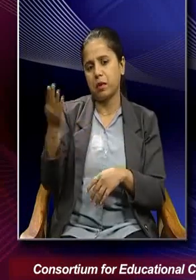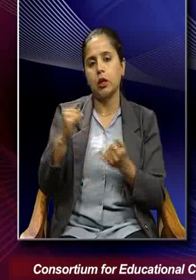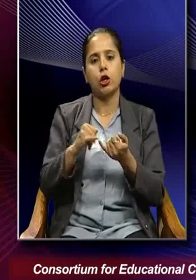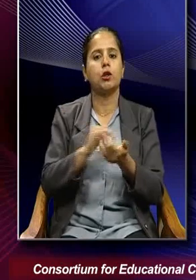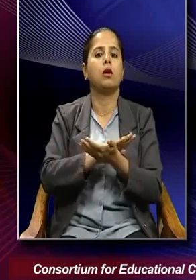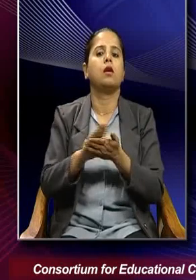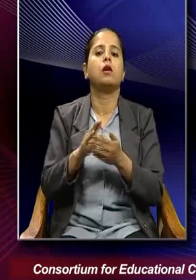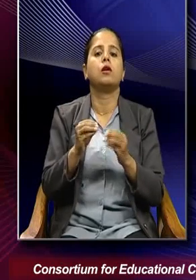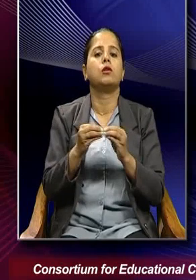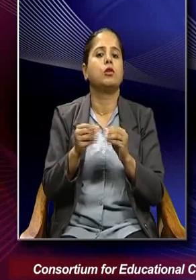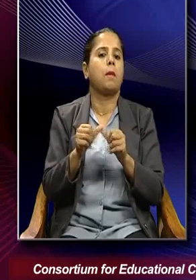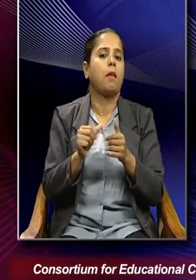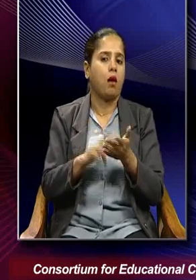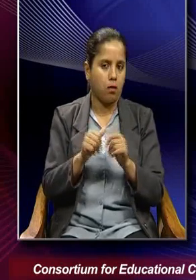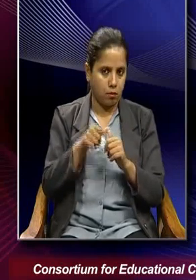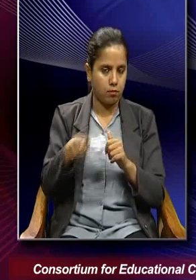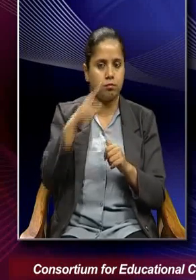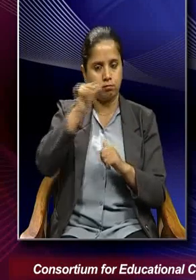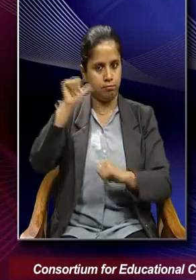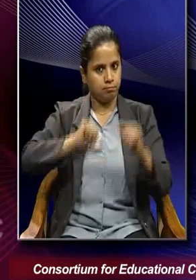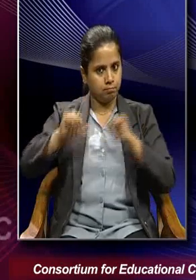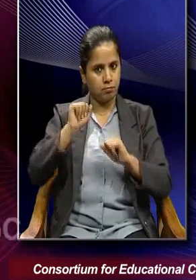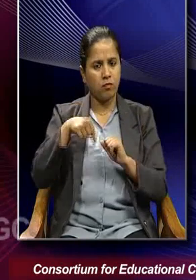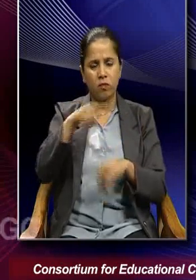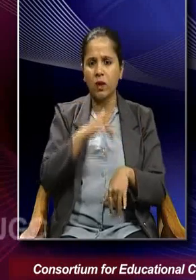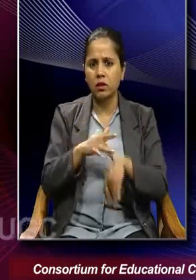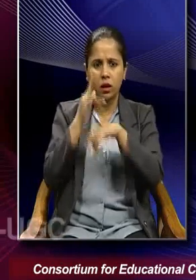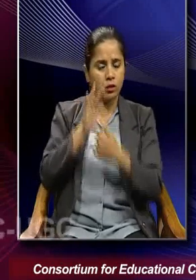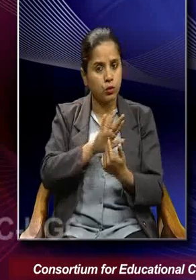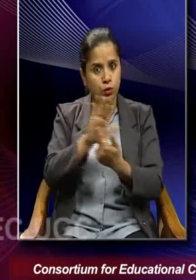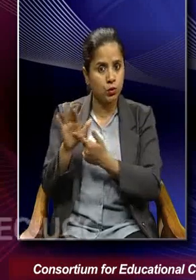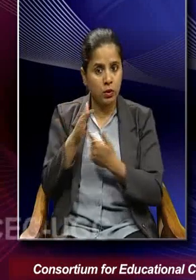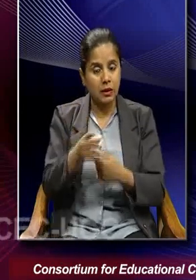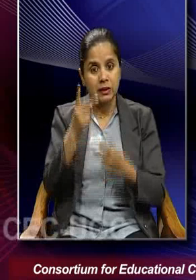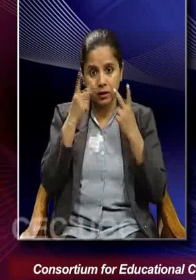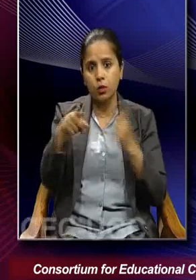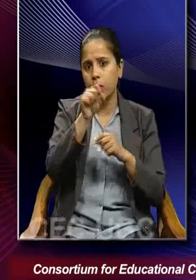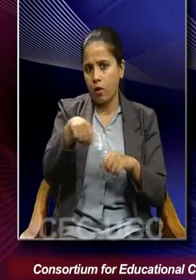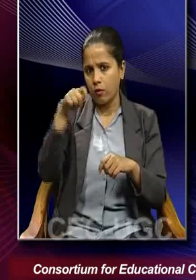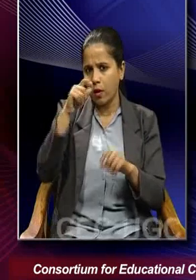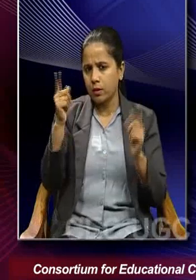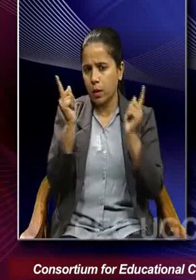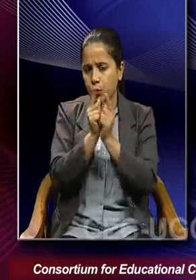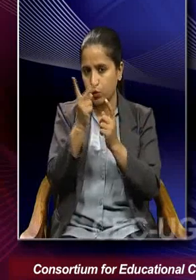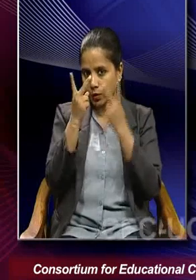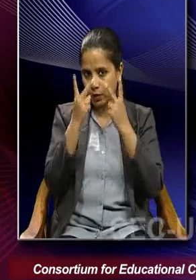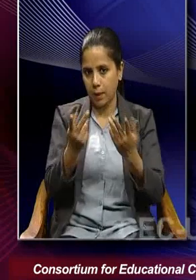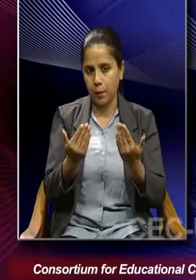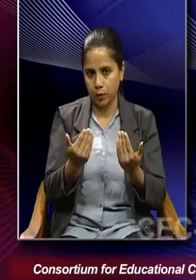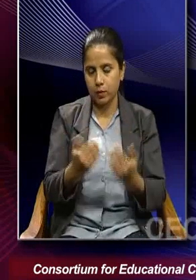Azmi. So this kind of a sensitive portrayal at this point of time. You can see the film clip as well.